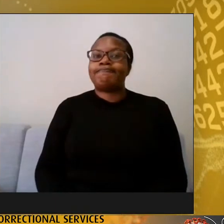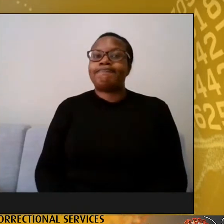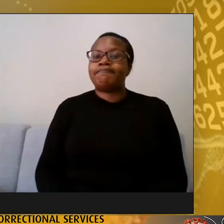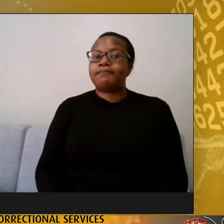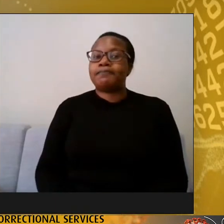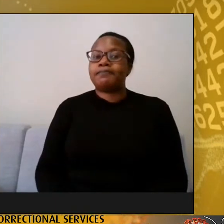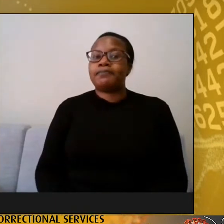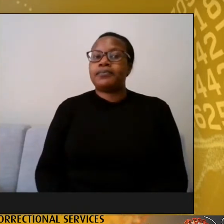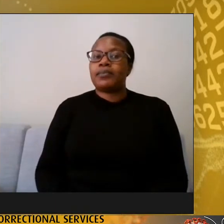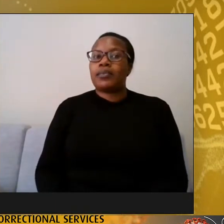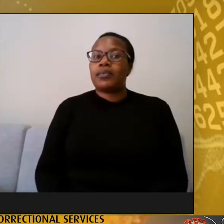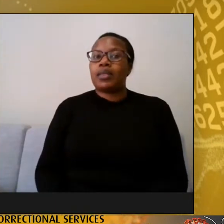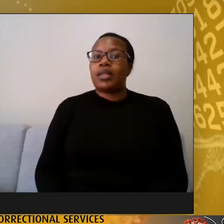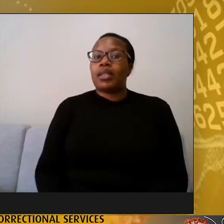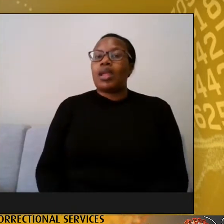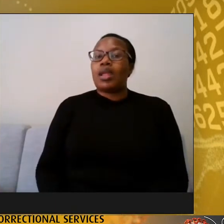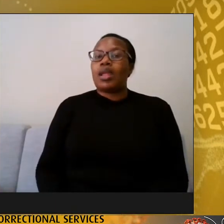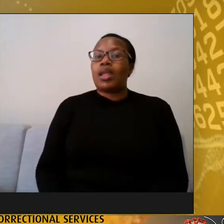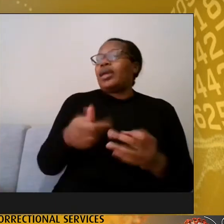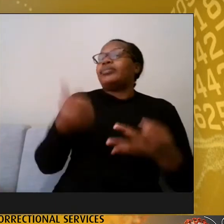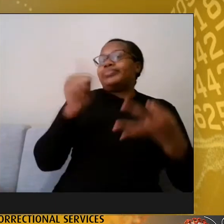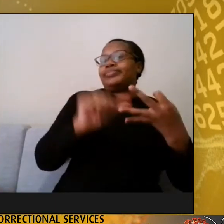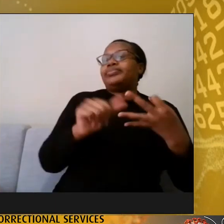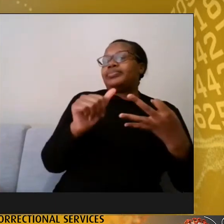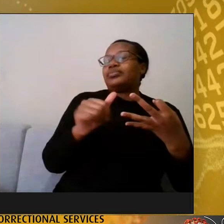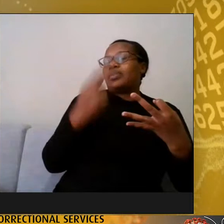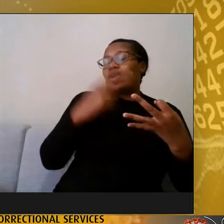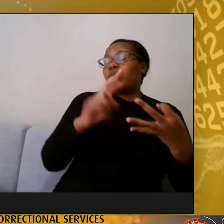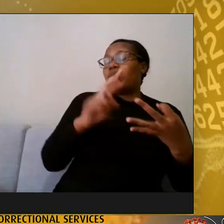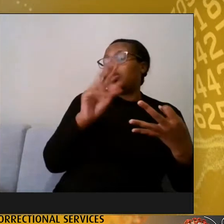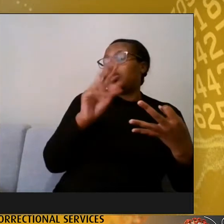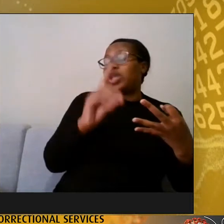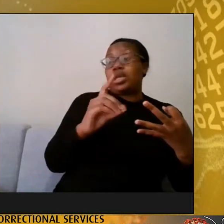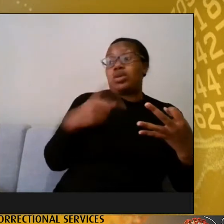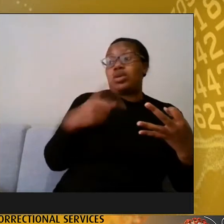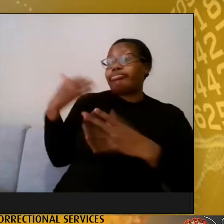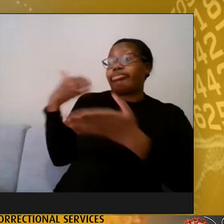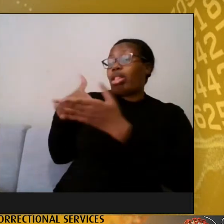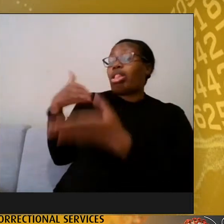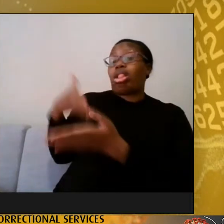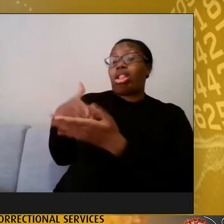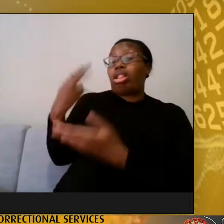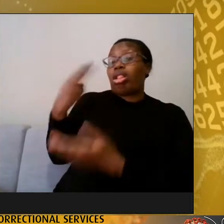Okay, let me take Honourable Jantjies, seeing that I can't get hold of Honourable Hendricks.